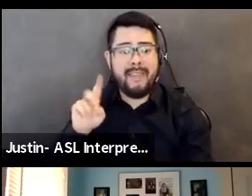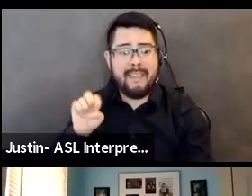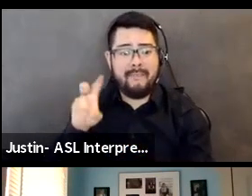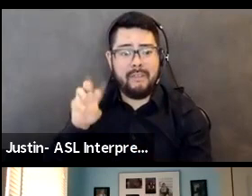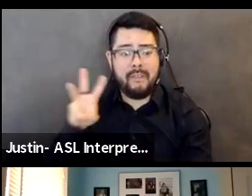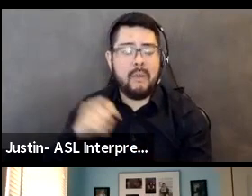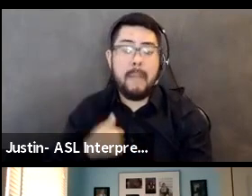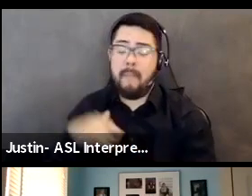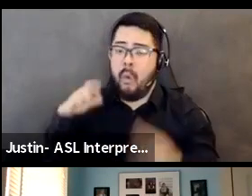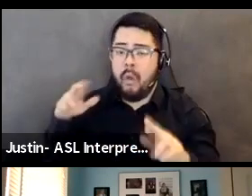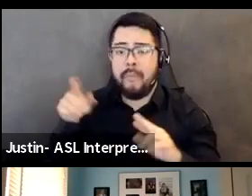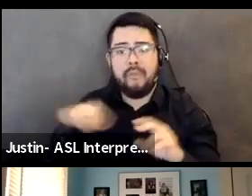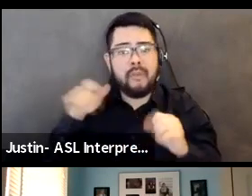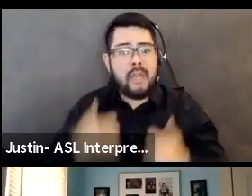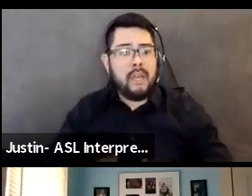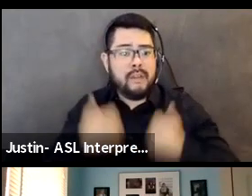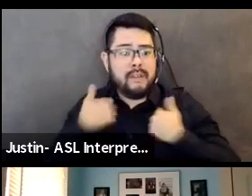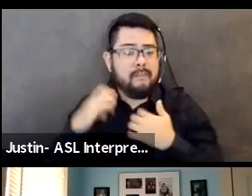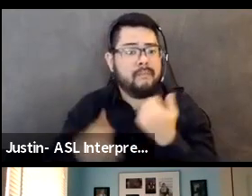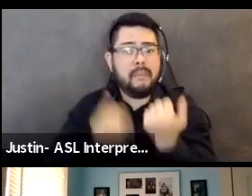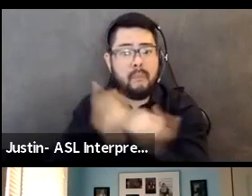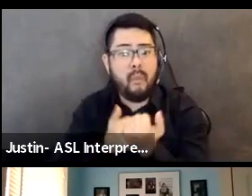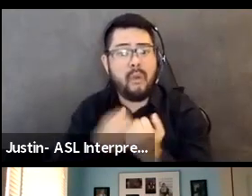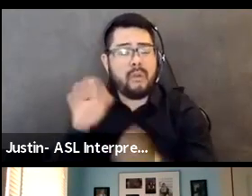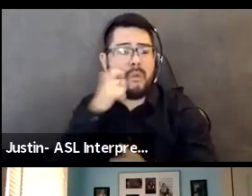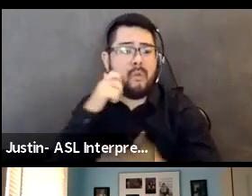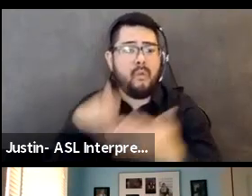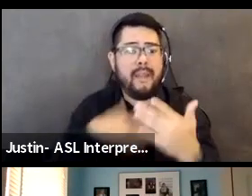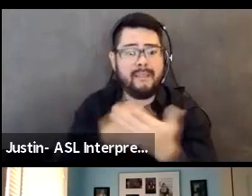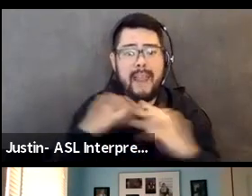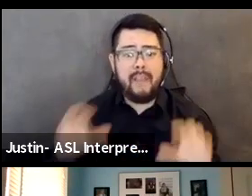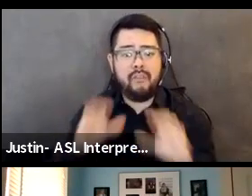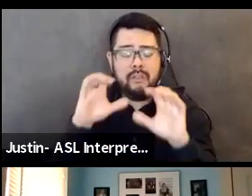ready to confront the living racism which permeates our schools